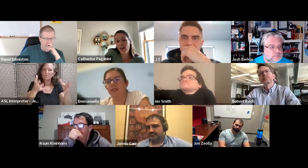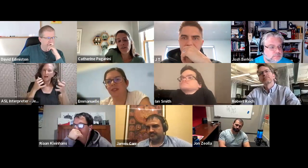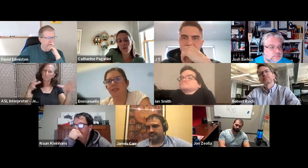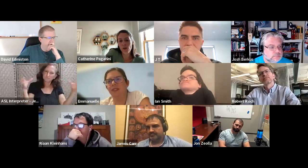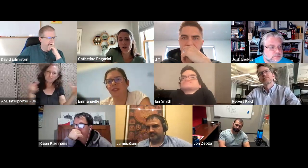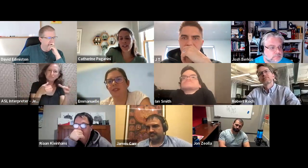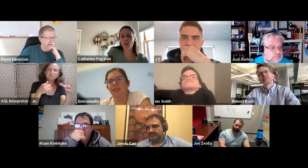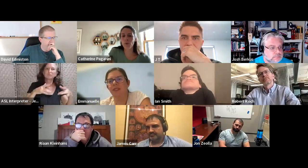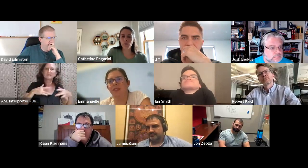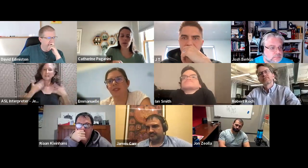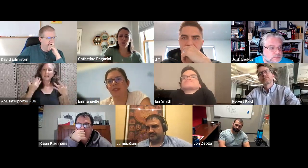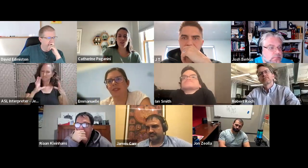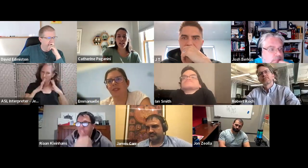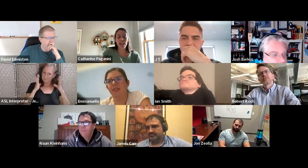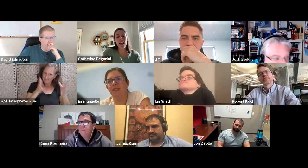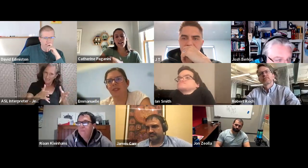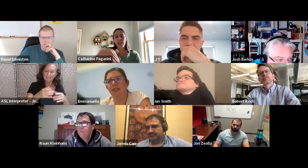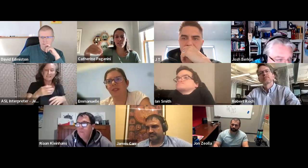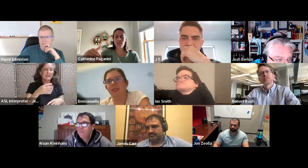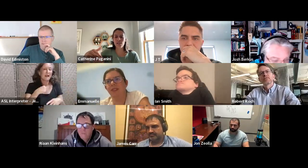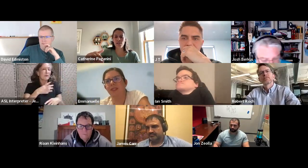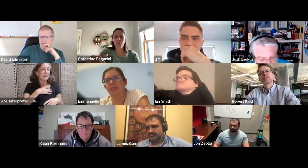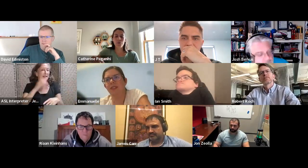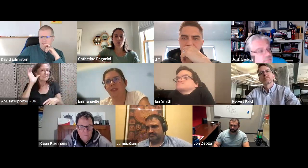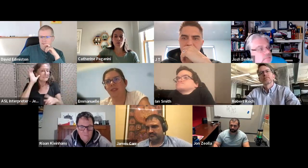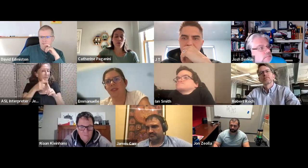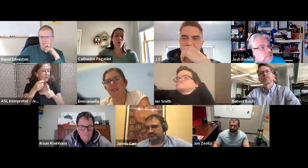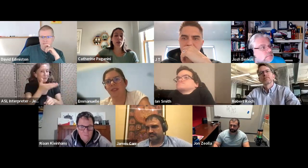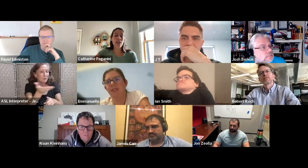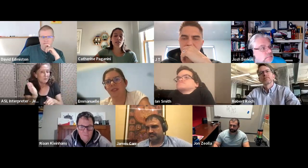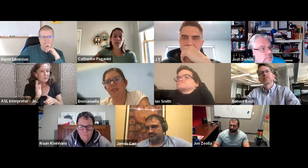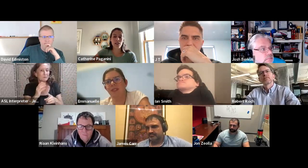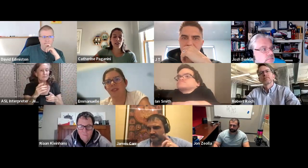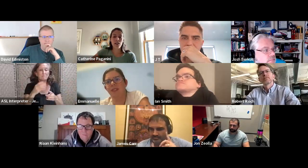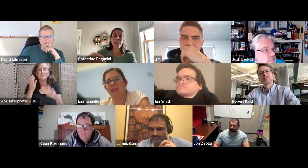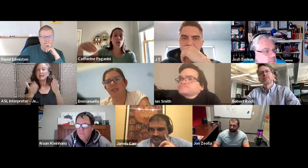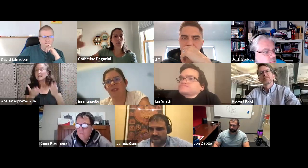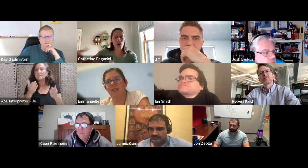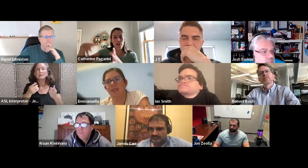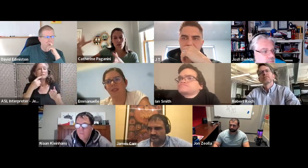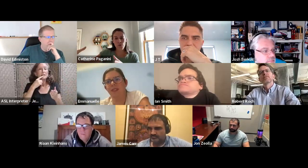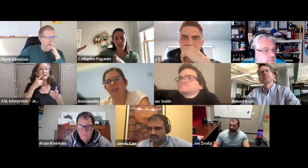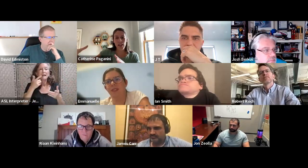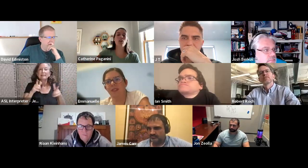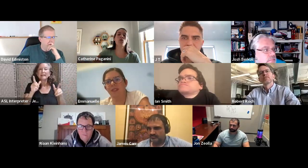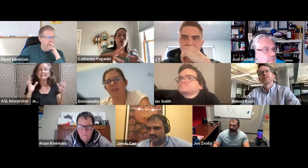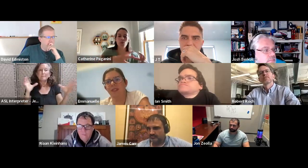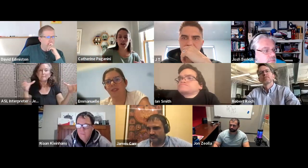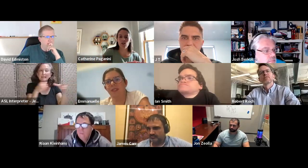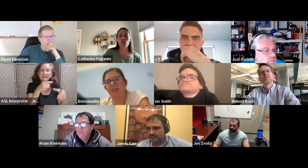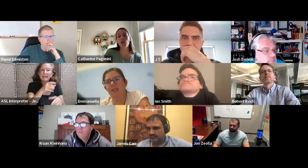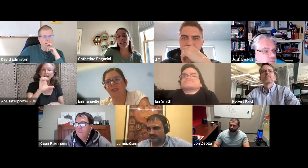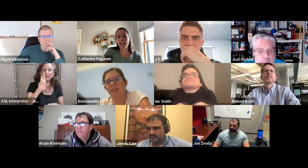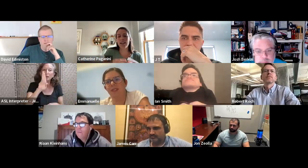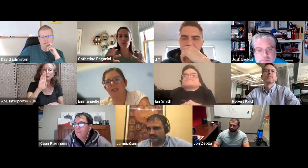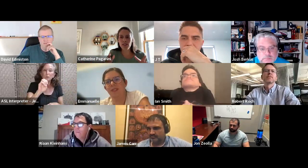would love for at some point people to say like, hey, let's meet at KubeCon and do something there or somewhere